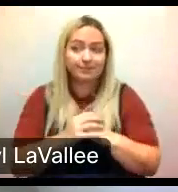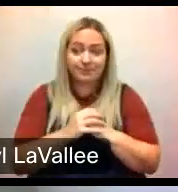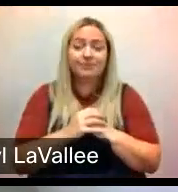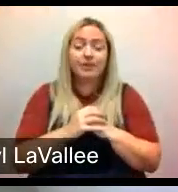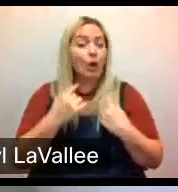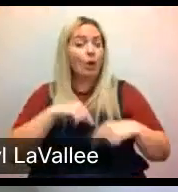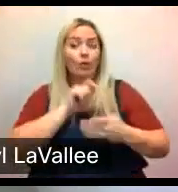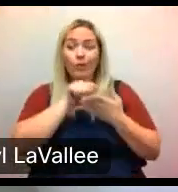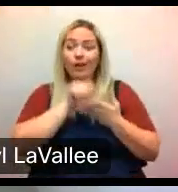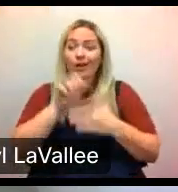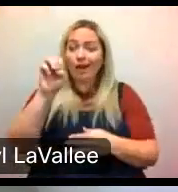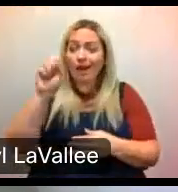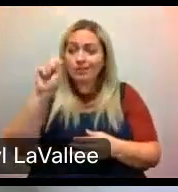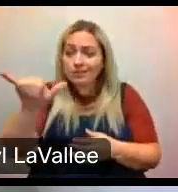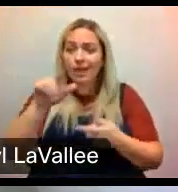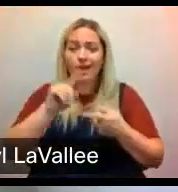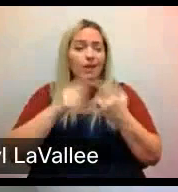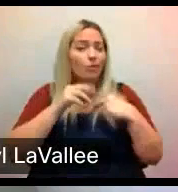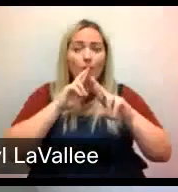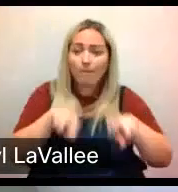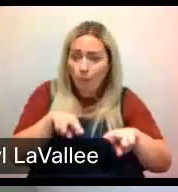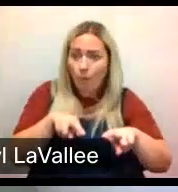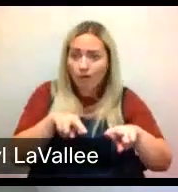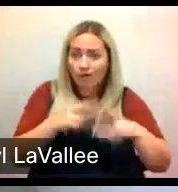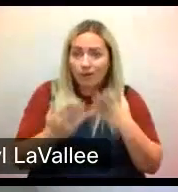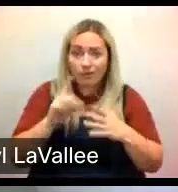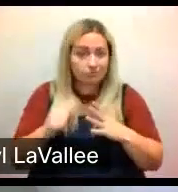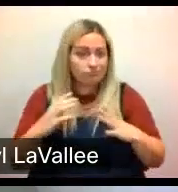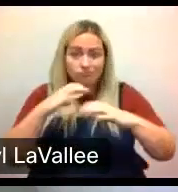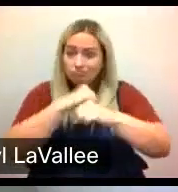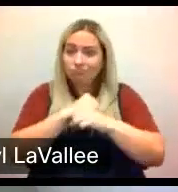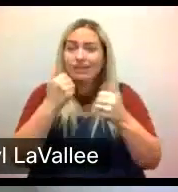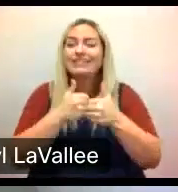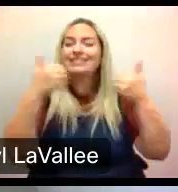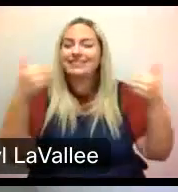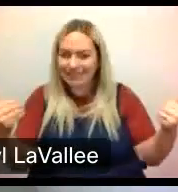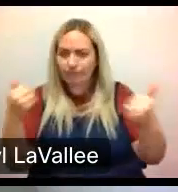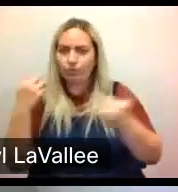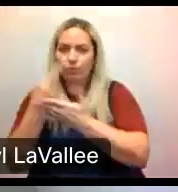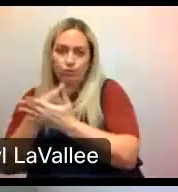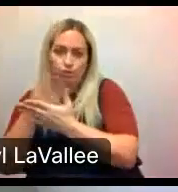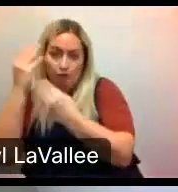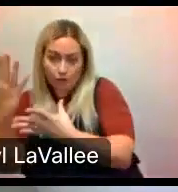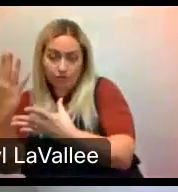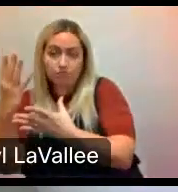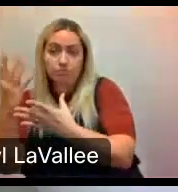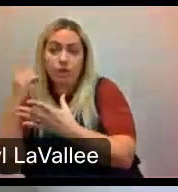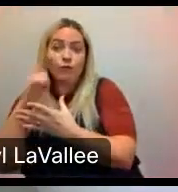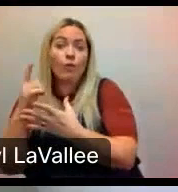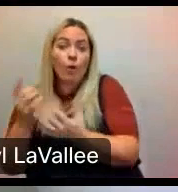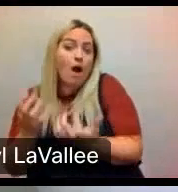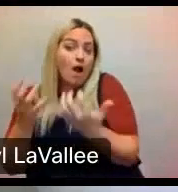writing maybe an essay or some sort of report, we may need to summarize a separate source of information in order for our